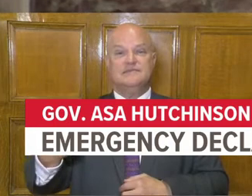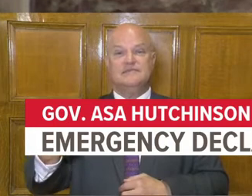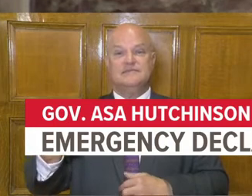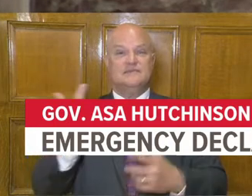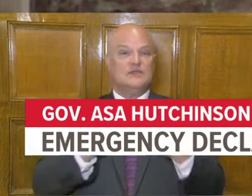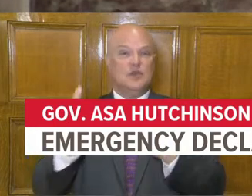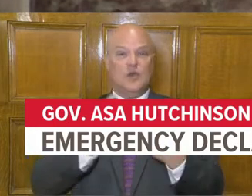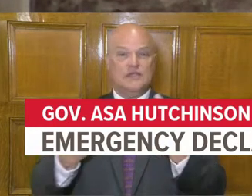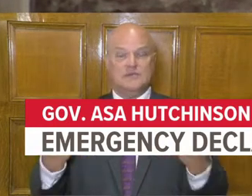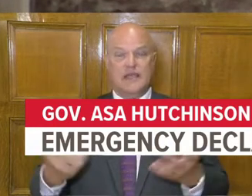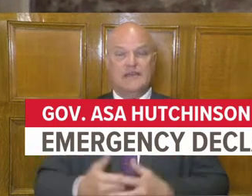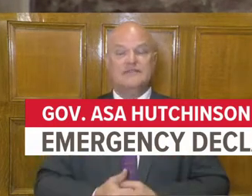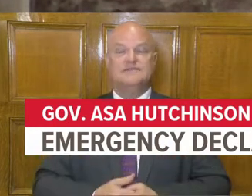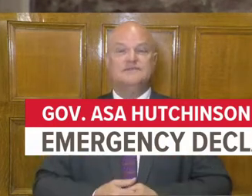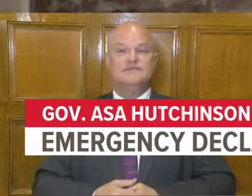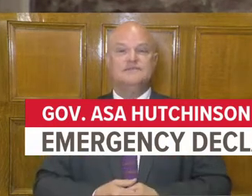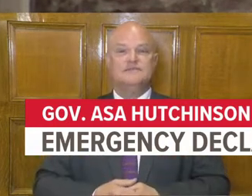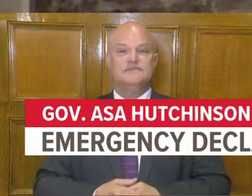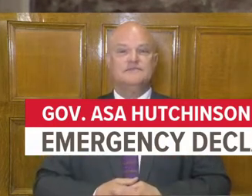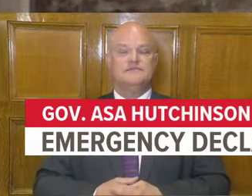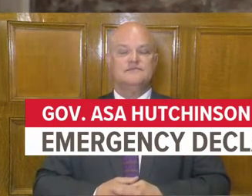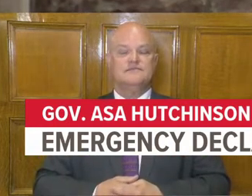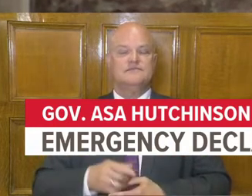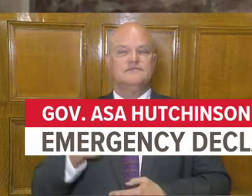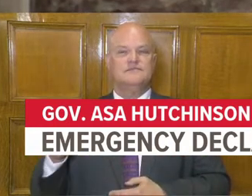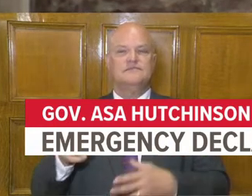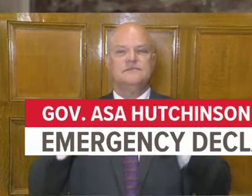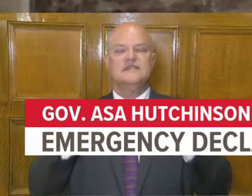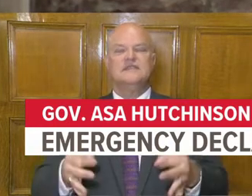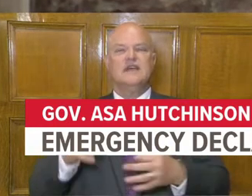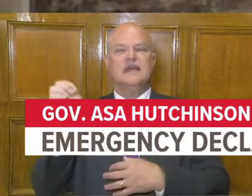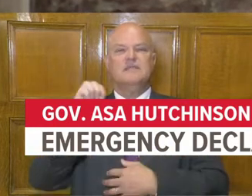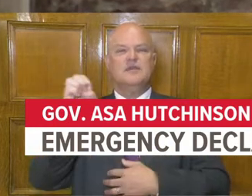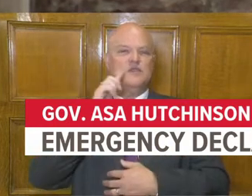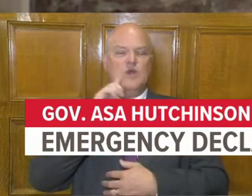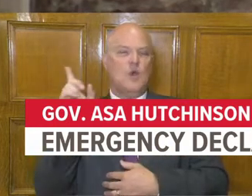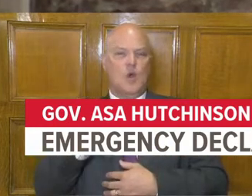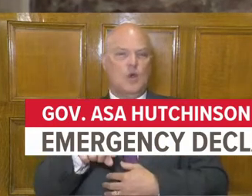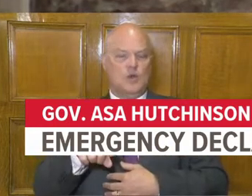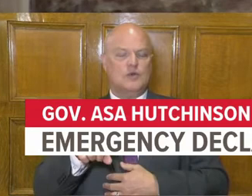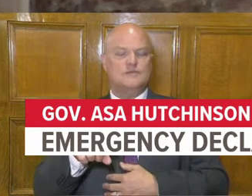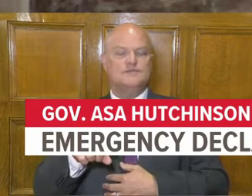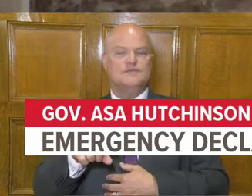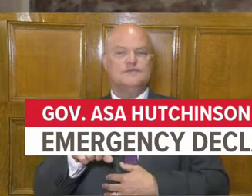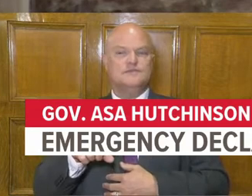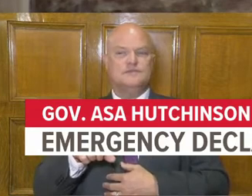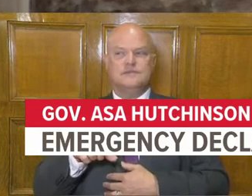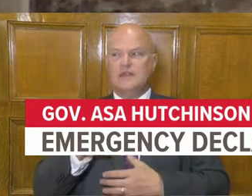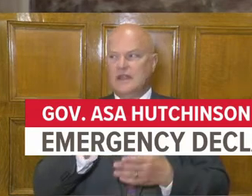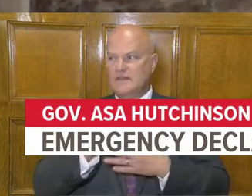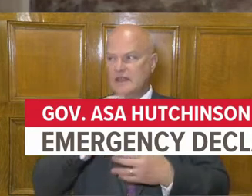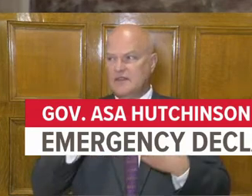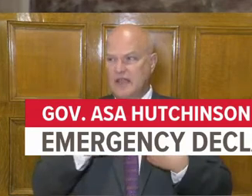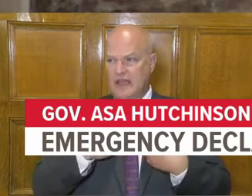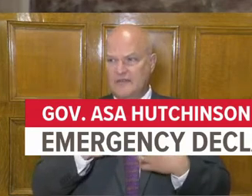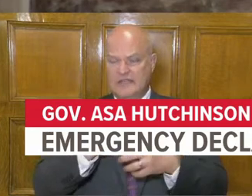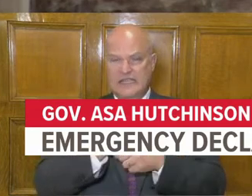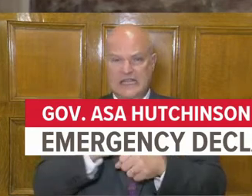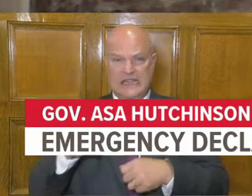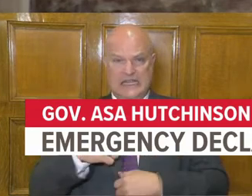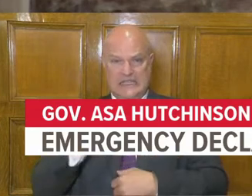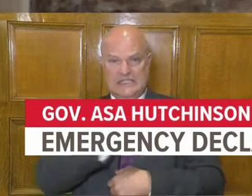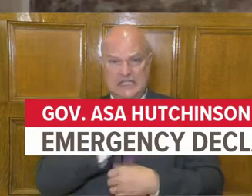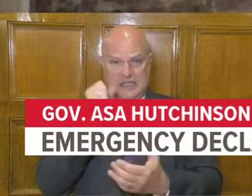any questions you might have. The decision on the emergency order, the fact that you would have had to get